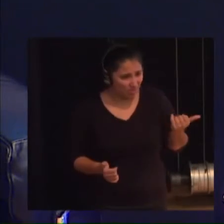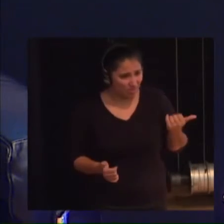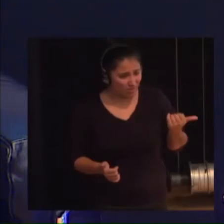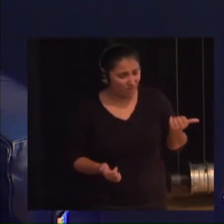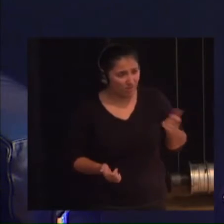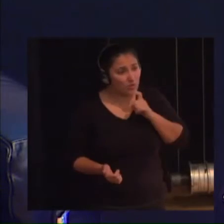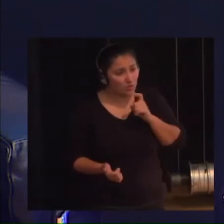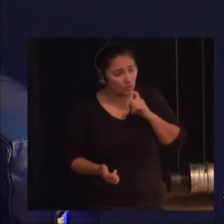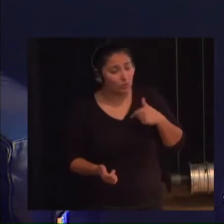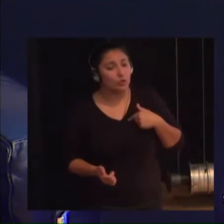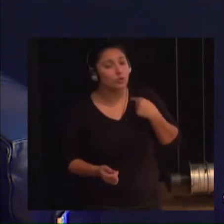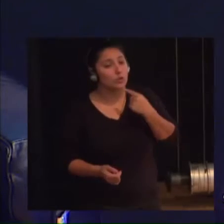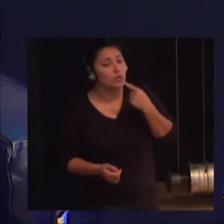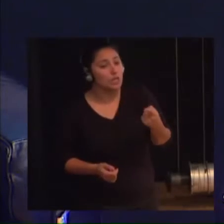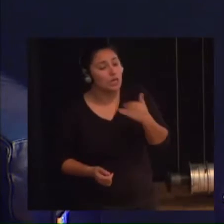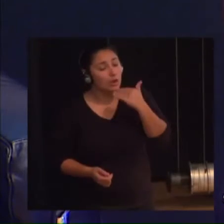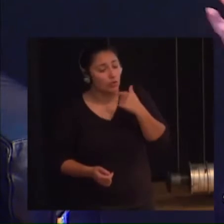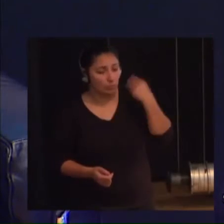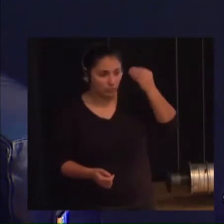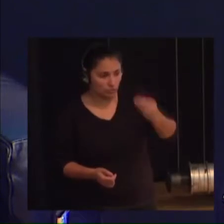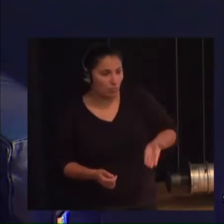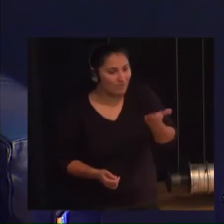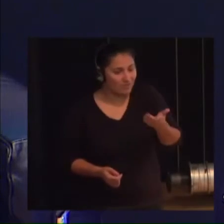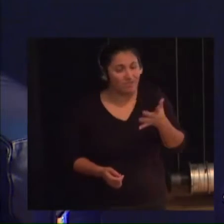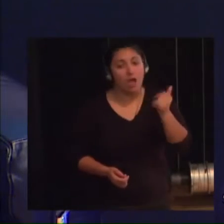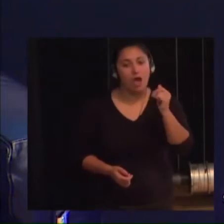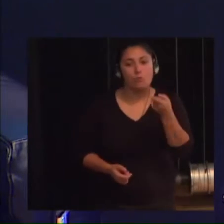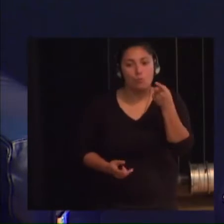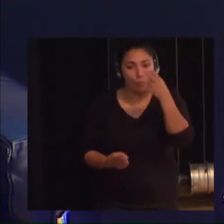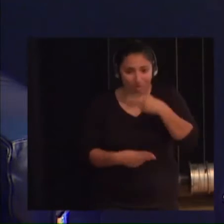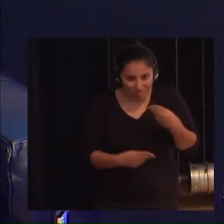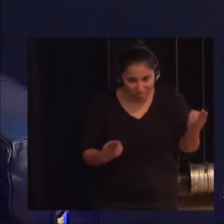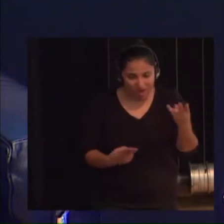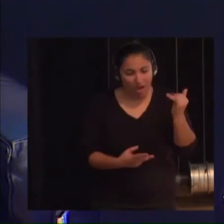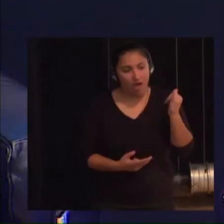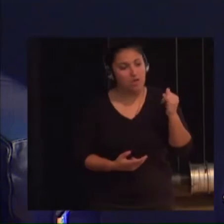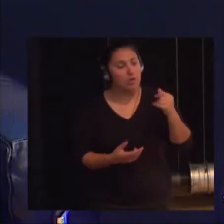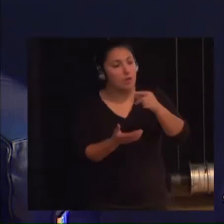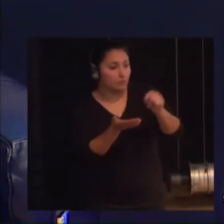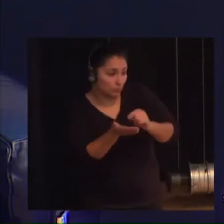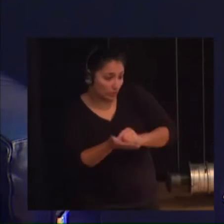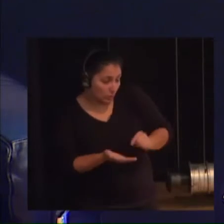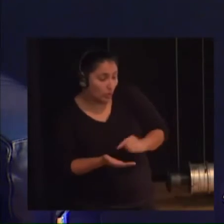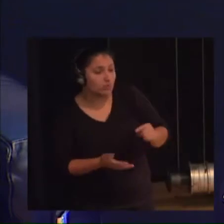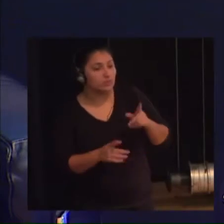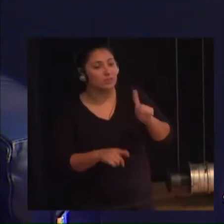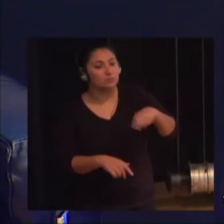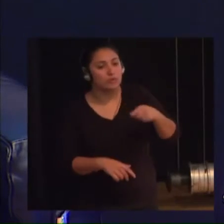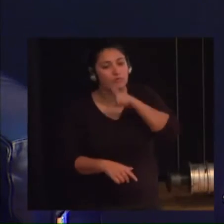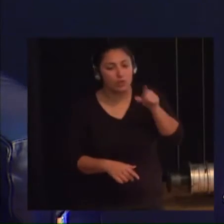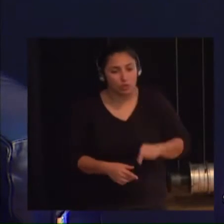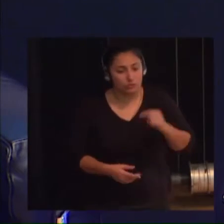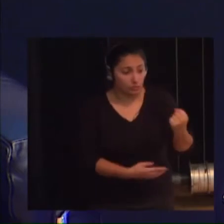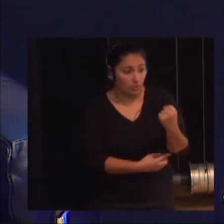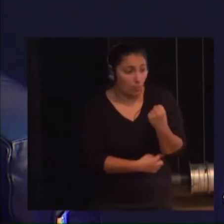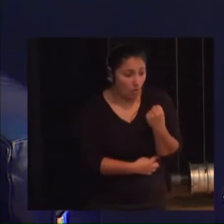have some advertising, some subscriptions, and then we have foundations who support our work, but it's the cross-section and diversity of right. foundations